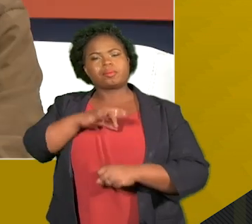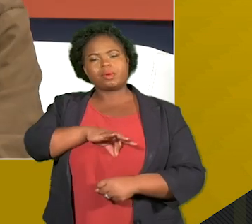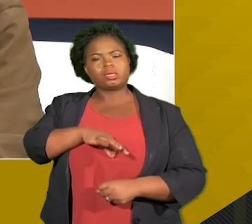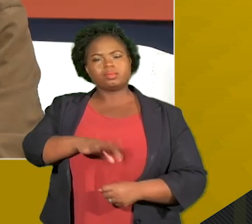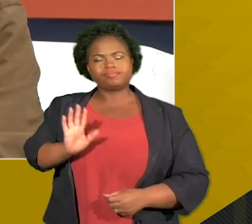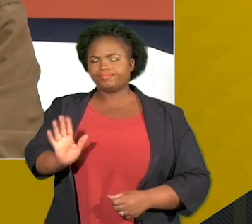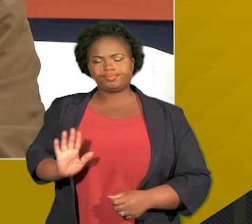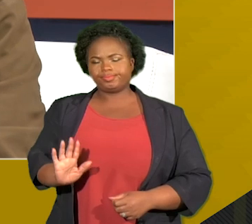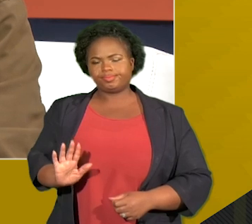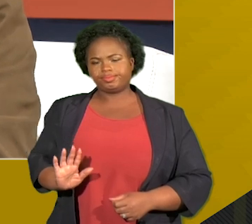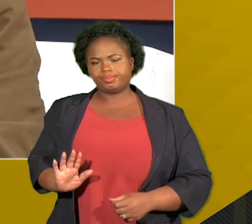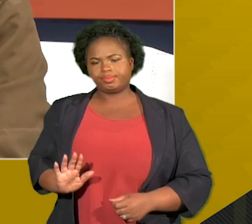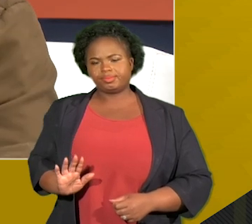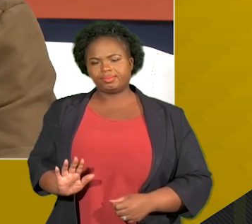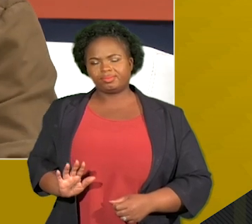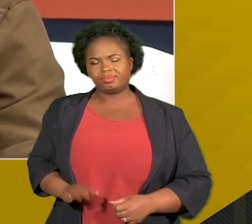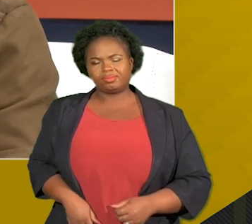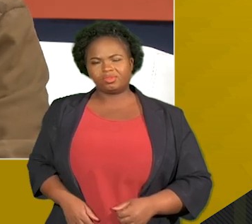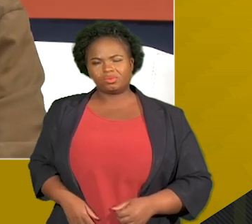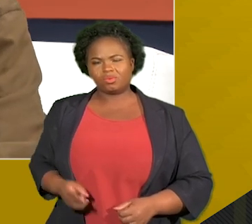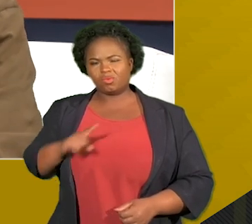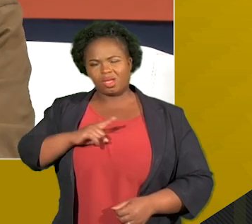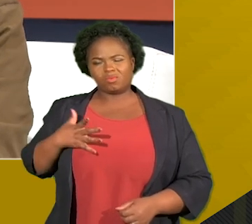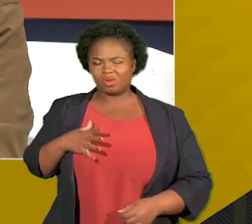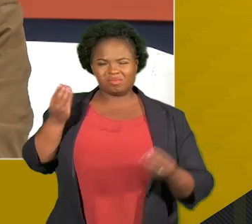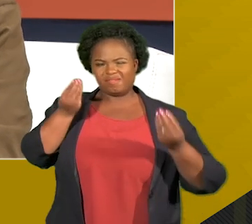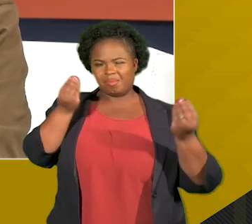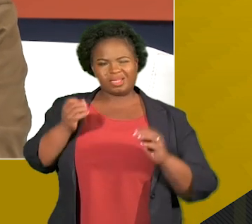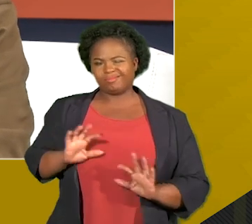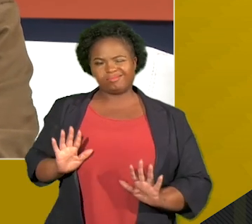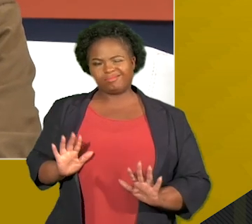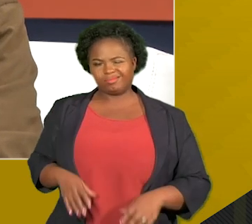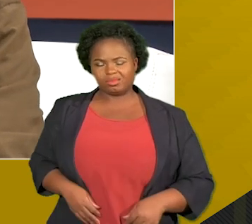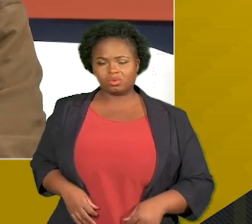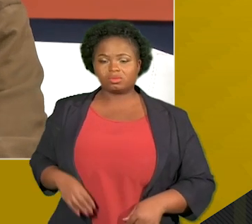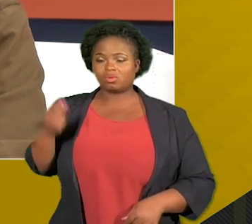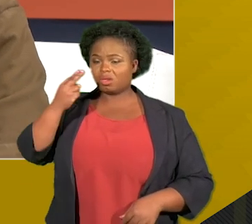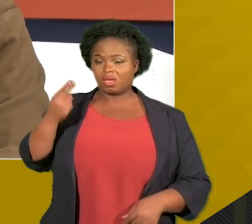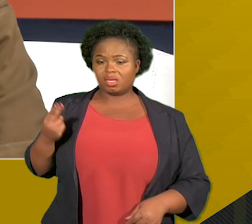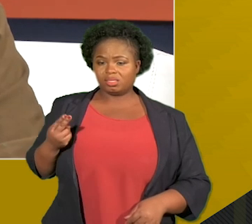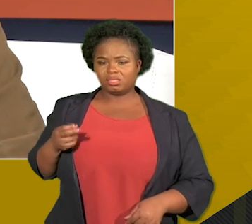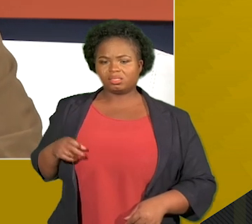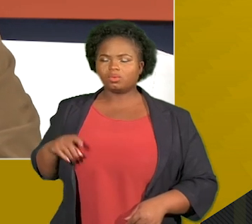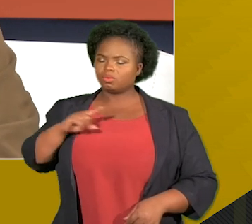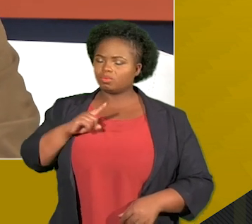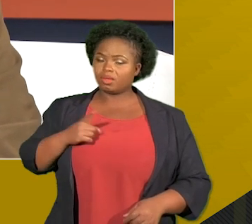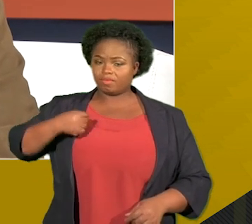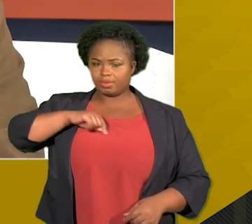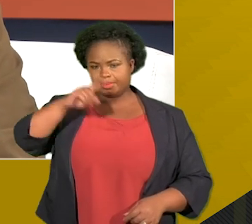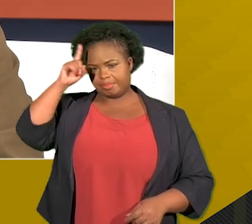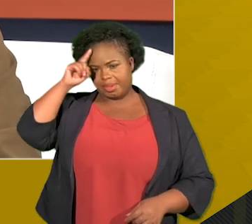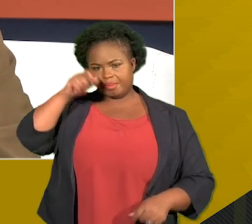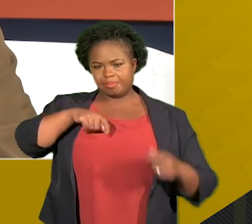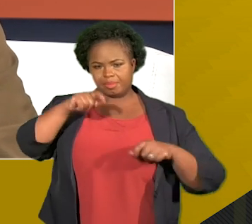ayo ndo kwenza imali or yokufuna fame, yabona. Ati umuntu omnyama, I believe that